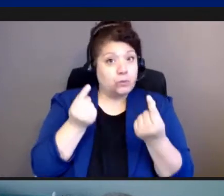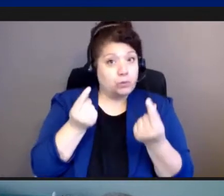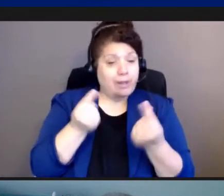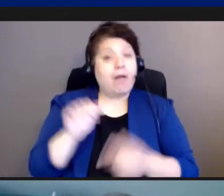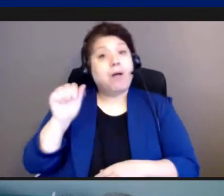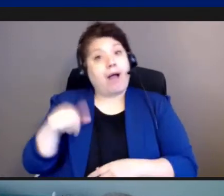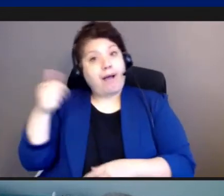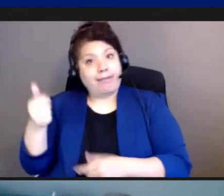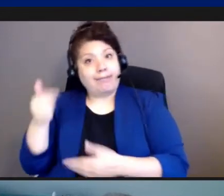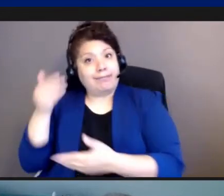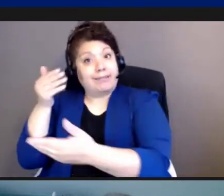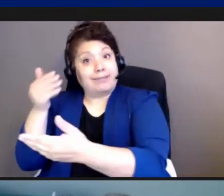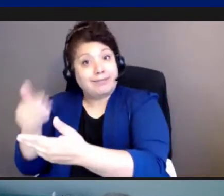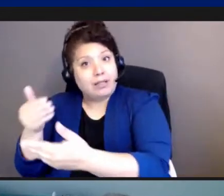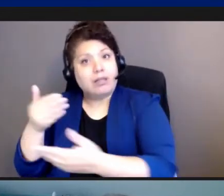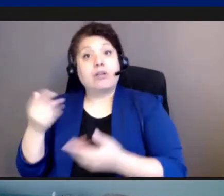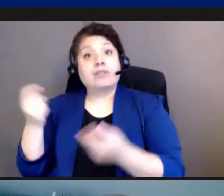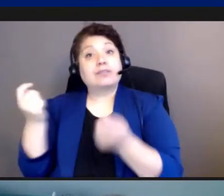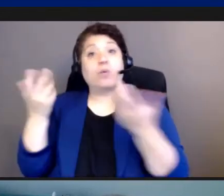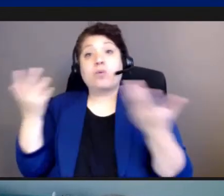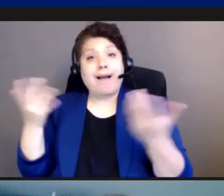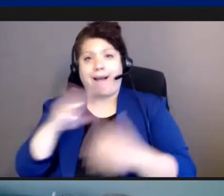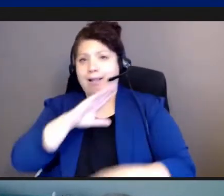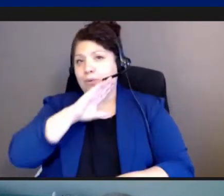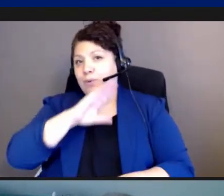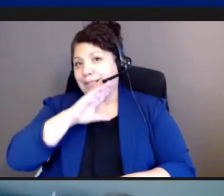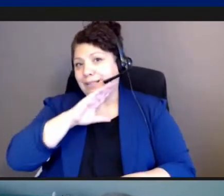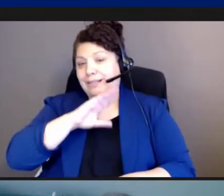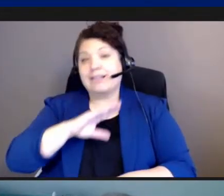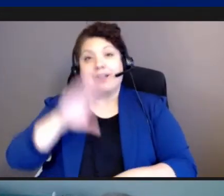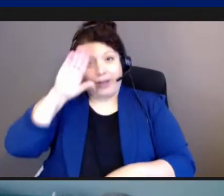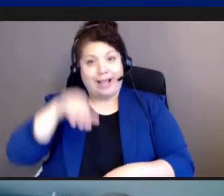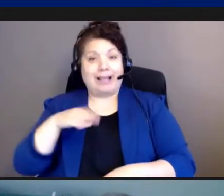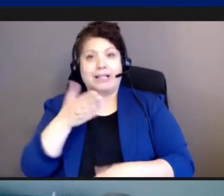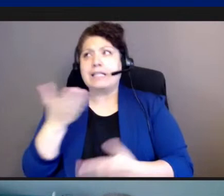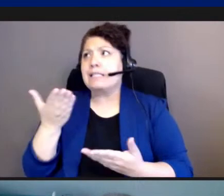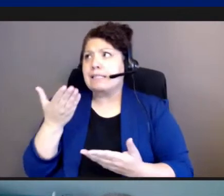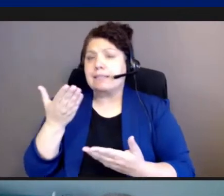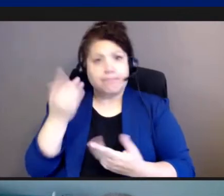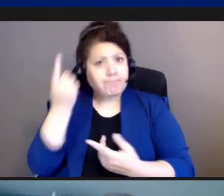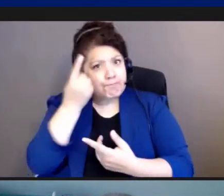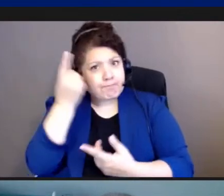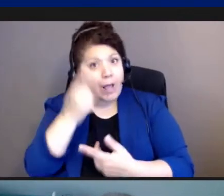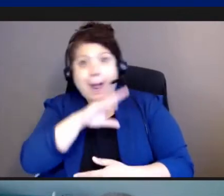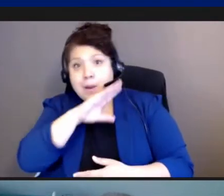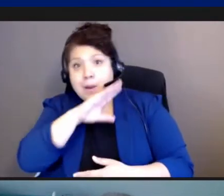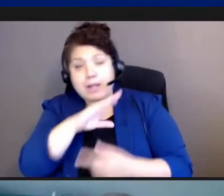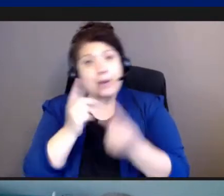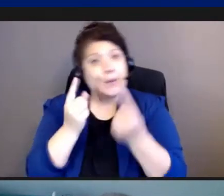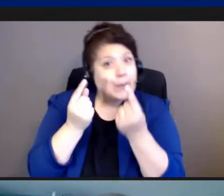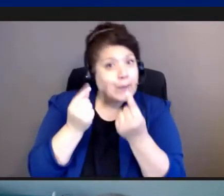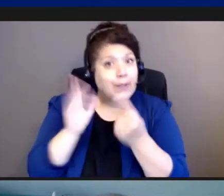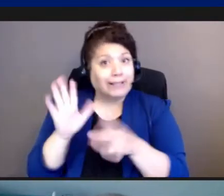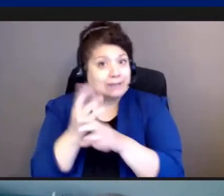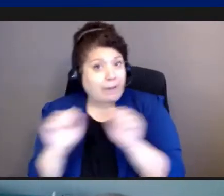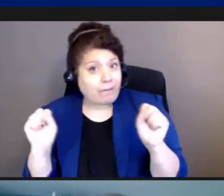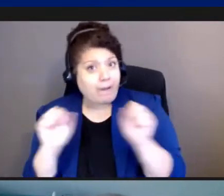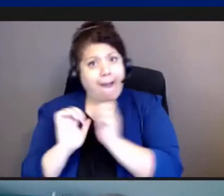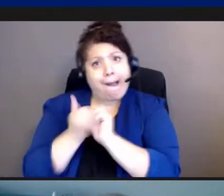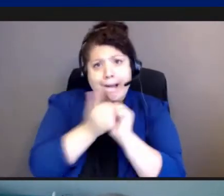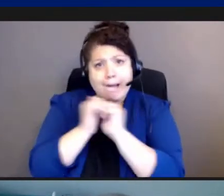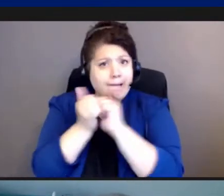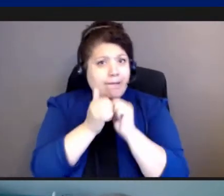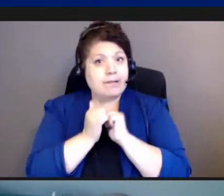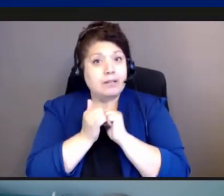approaching, Halloween. I know everyone is anxious for guidance on how to celebrate Halloween as safely as possible. When it comes